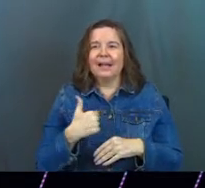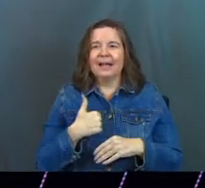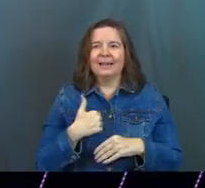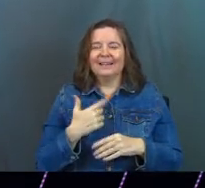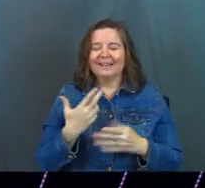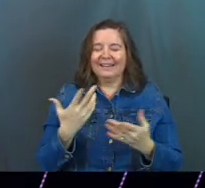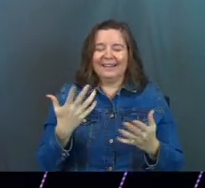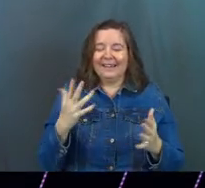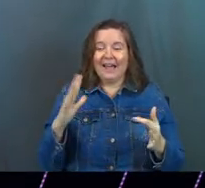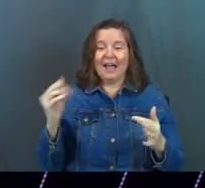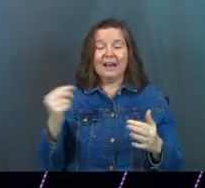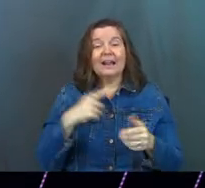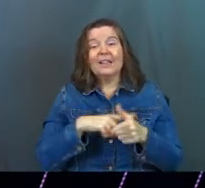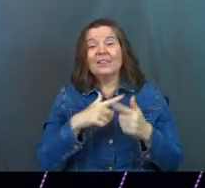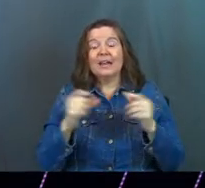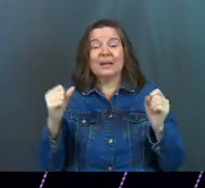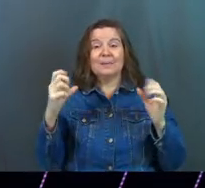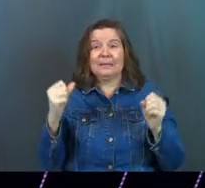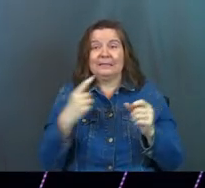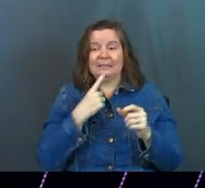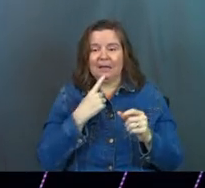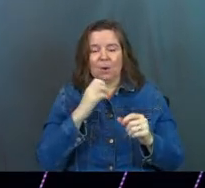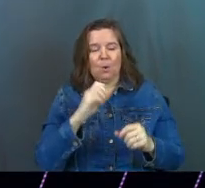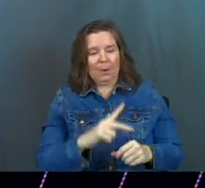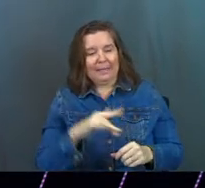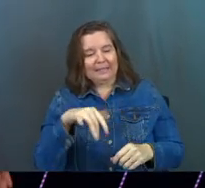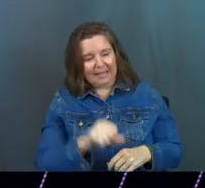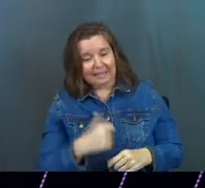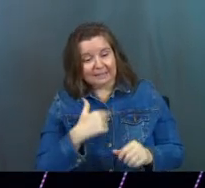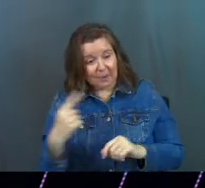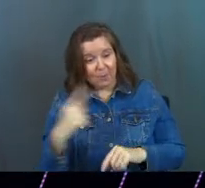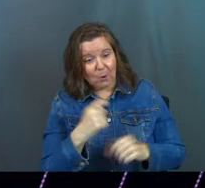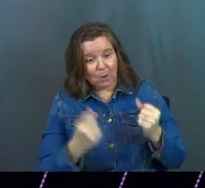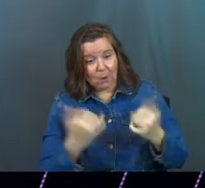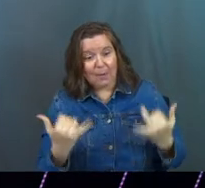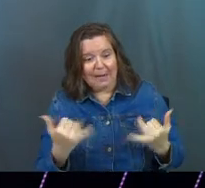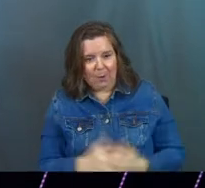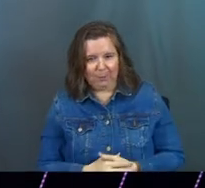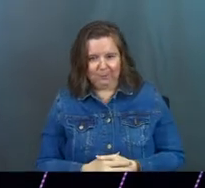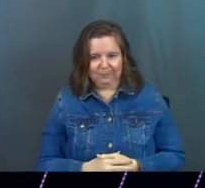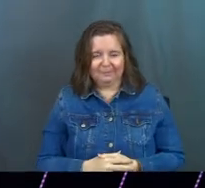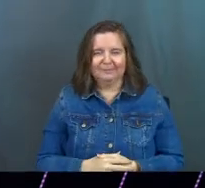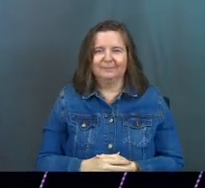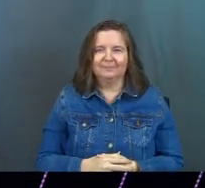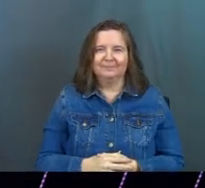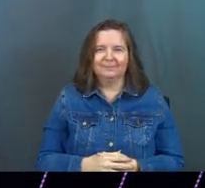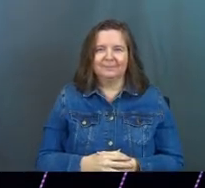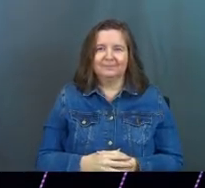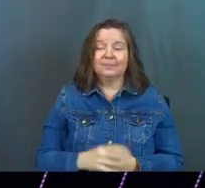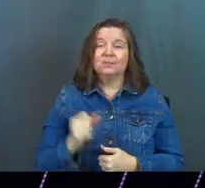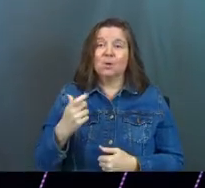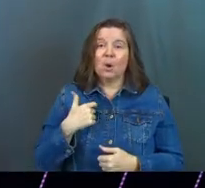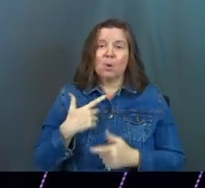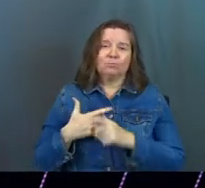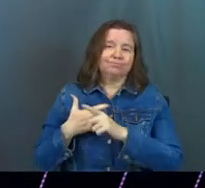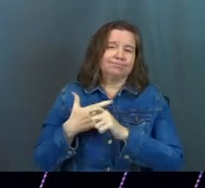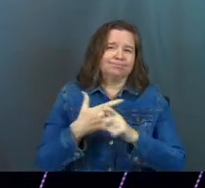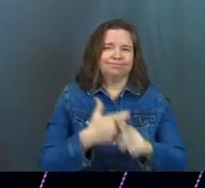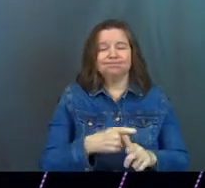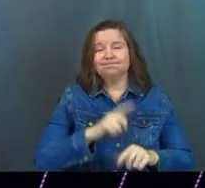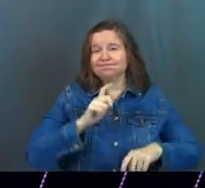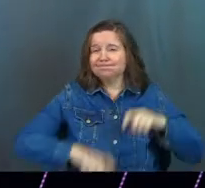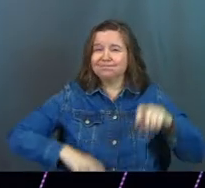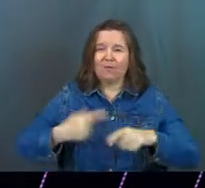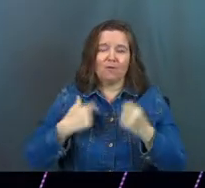like, and then immediately says, okay, yes, can we go to the car right now? And so we do, and we bolt